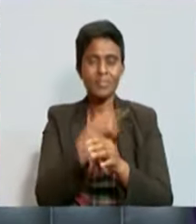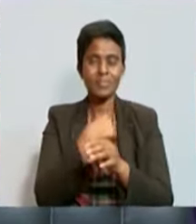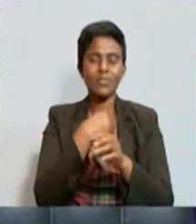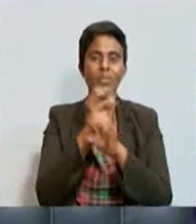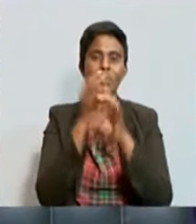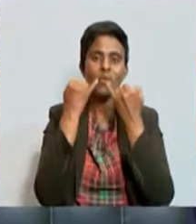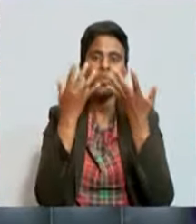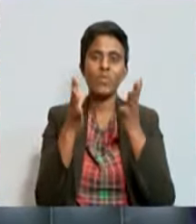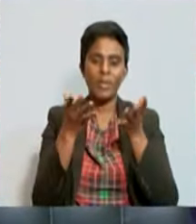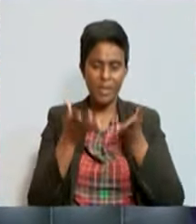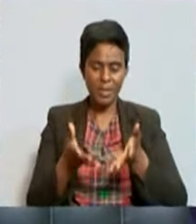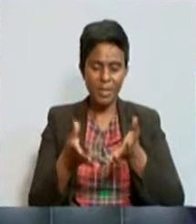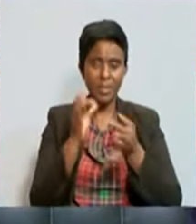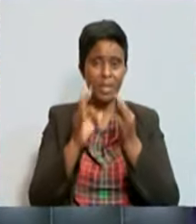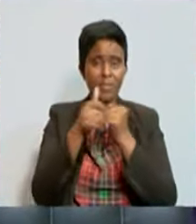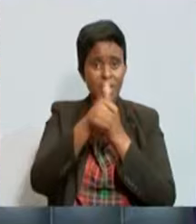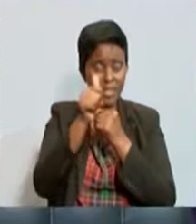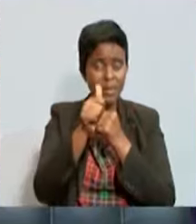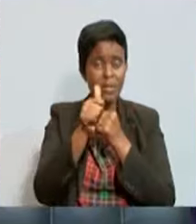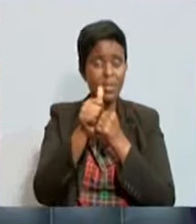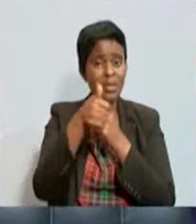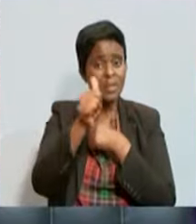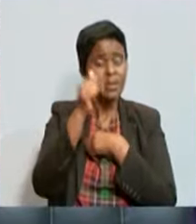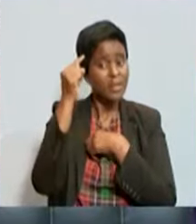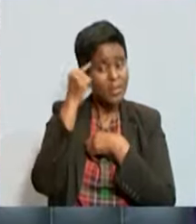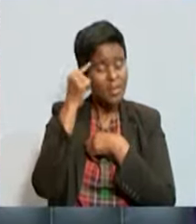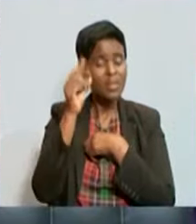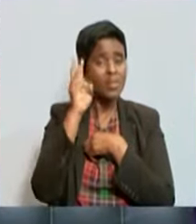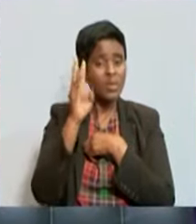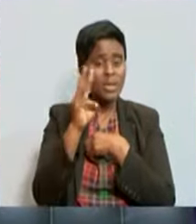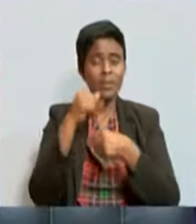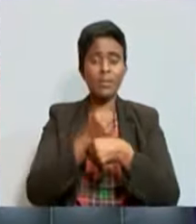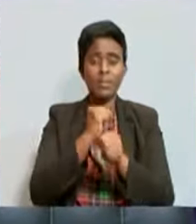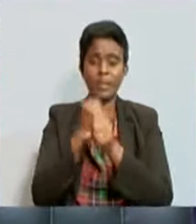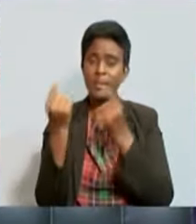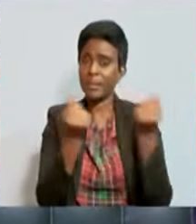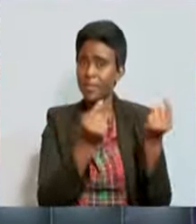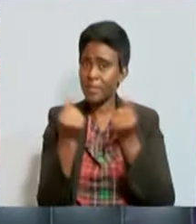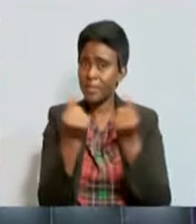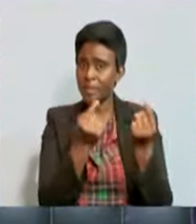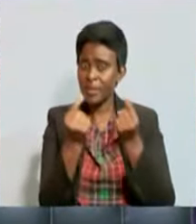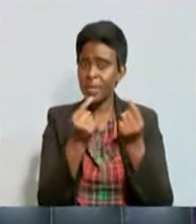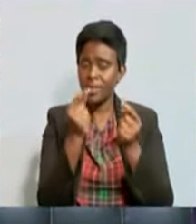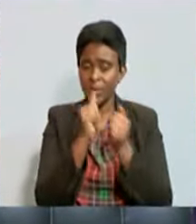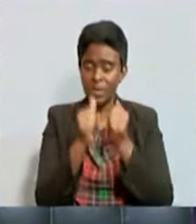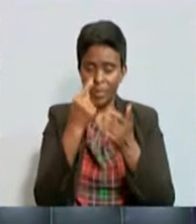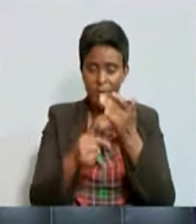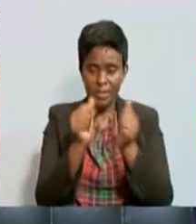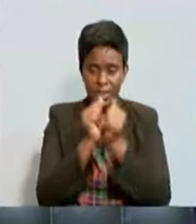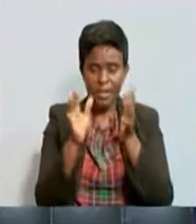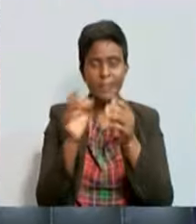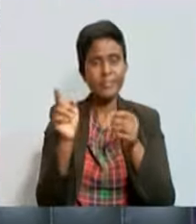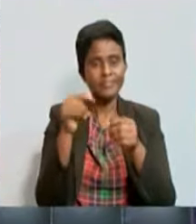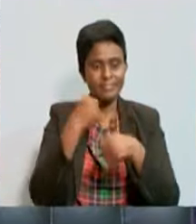here, if you think you will make situations that provoke the police that